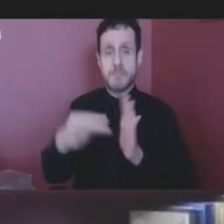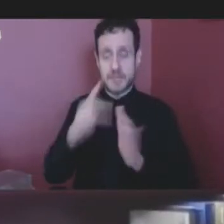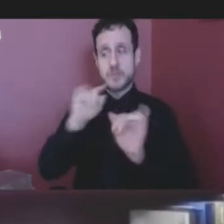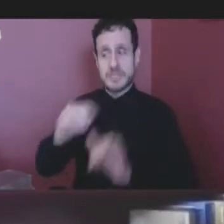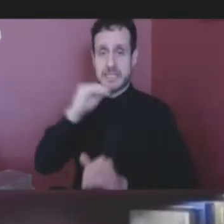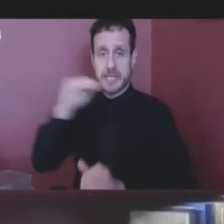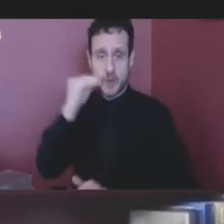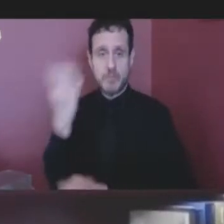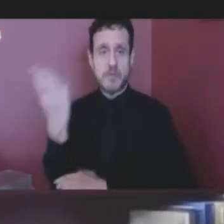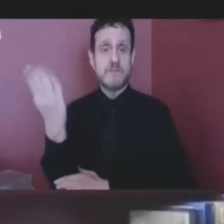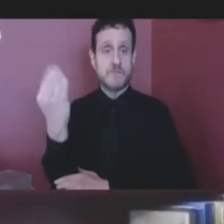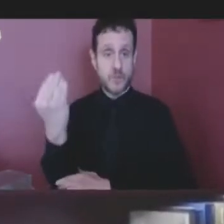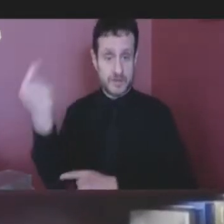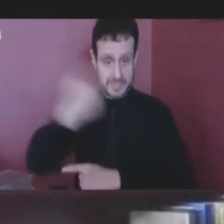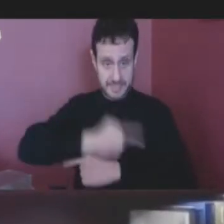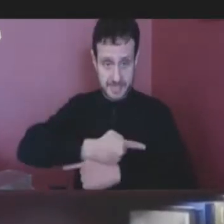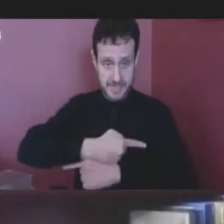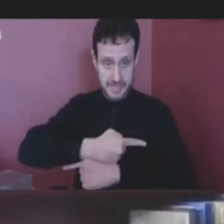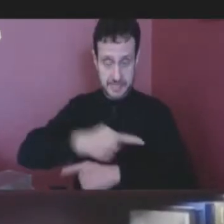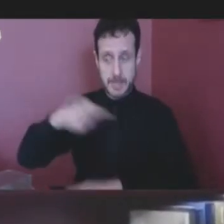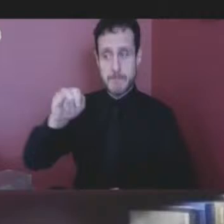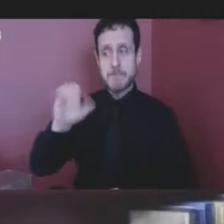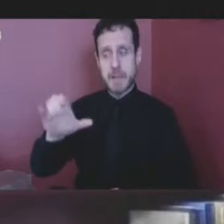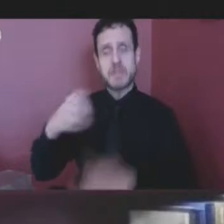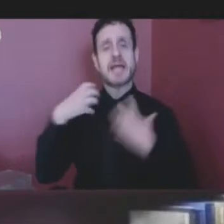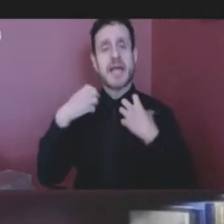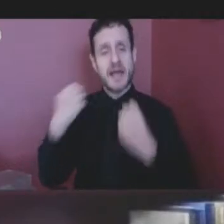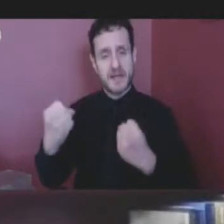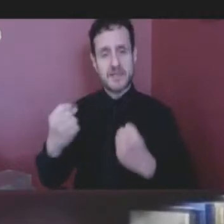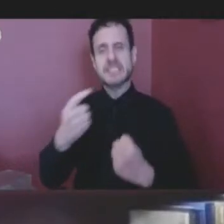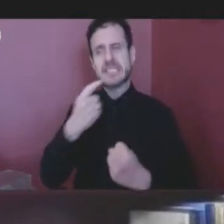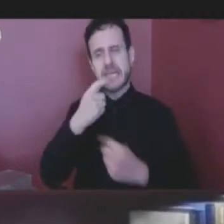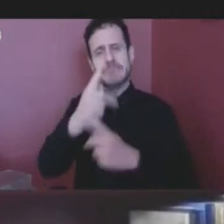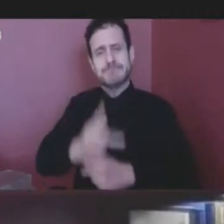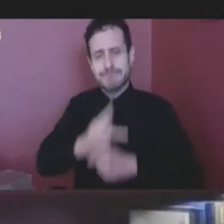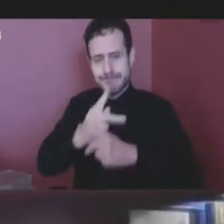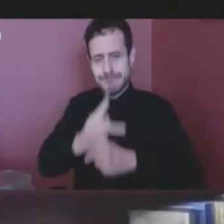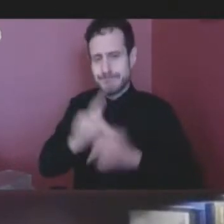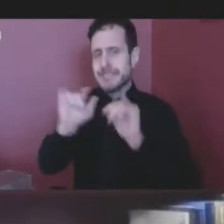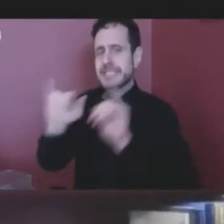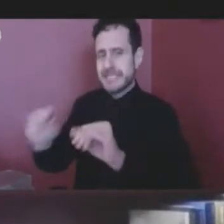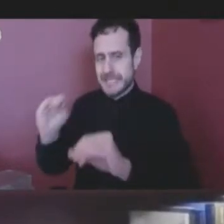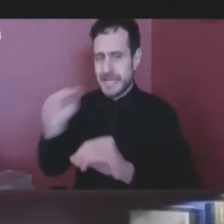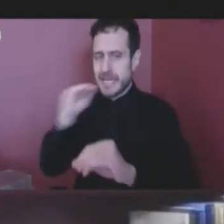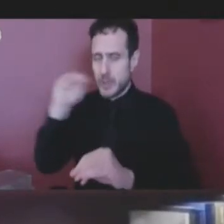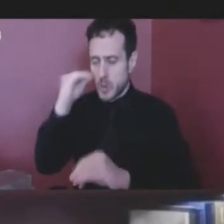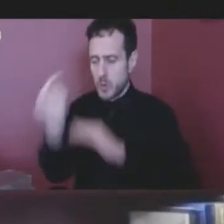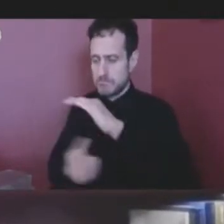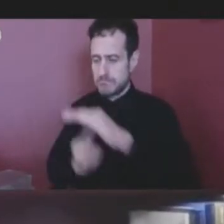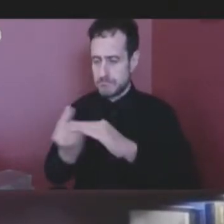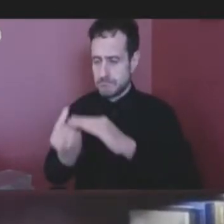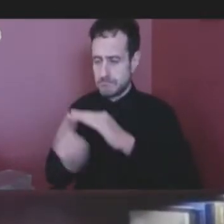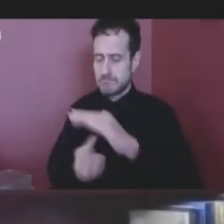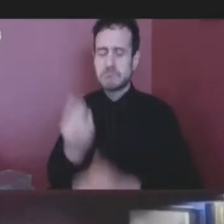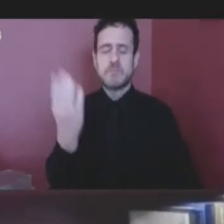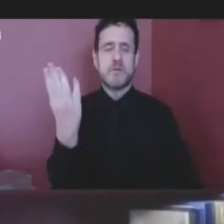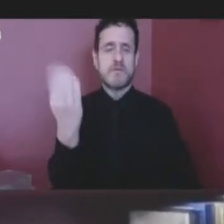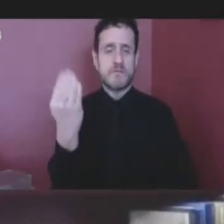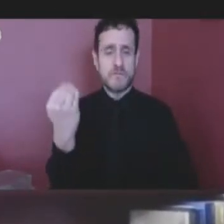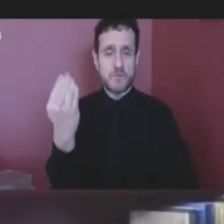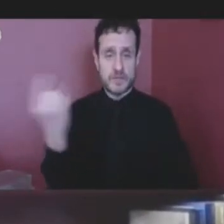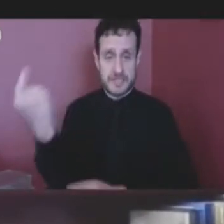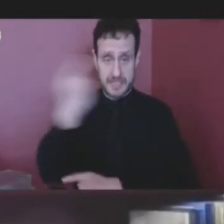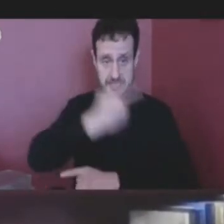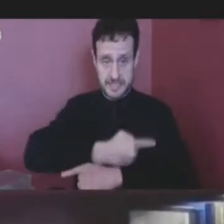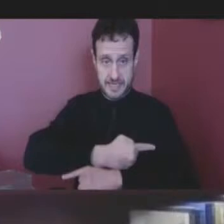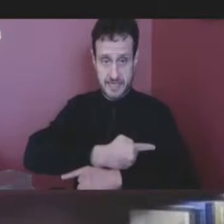health officials as a precautionary measure. At this point, I and every member of my team who comes into the